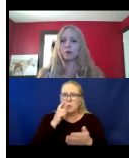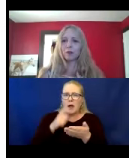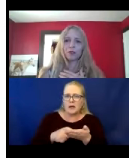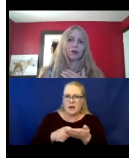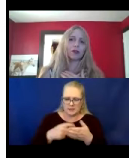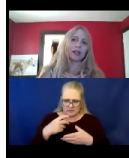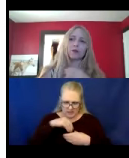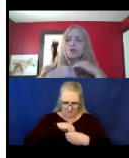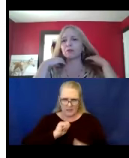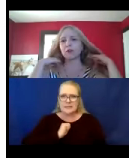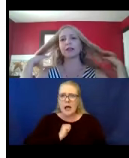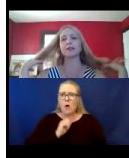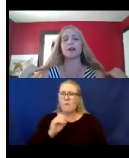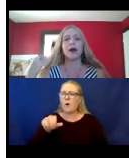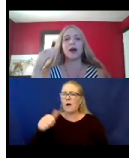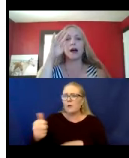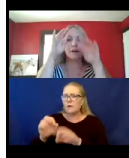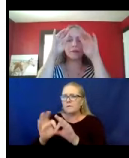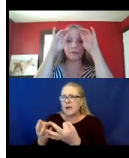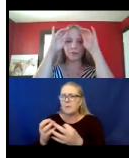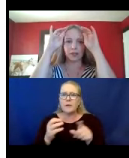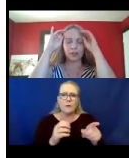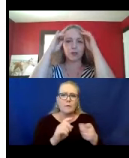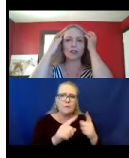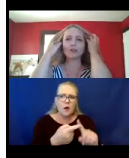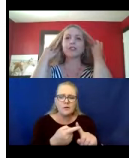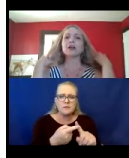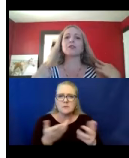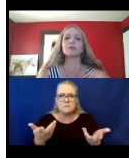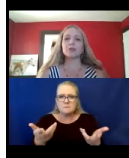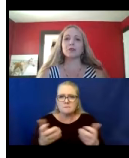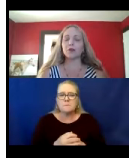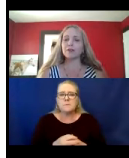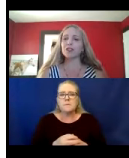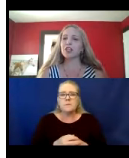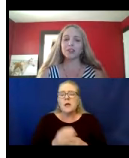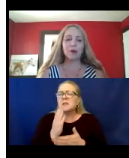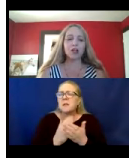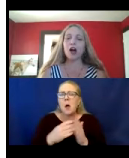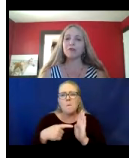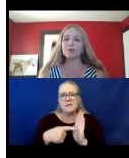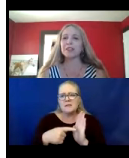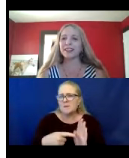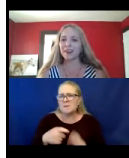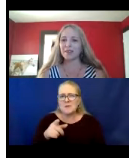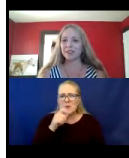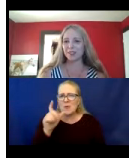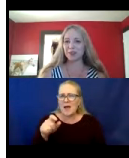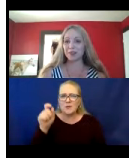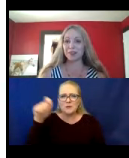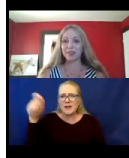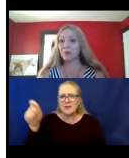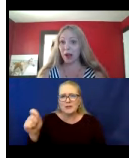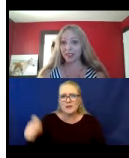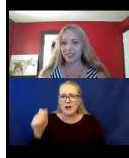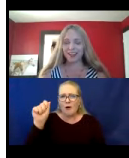our family members or our neighbors or friends? So these are just some symptoms. You don't have to check them all off to be